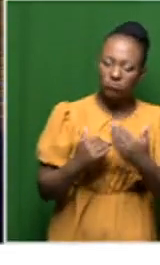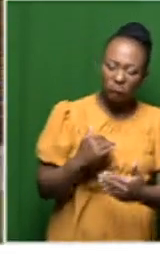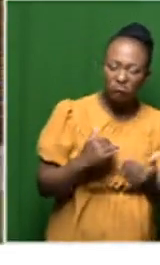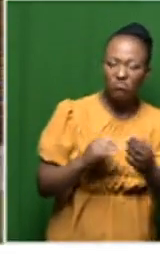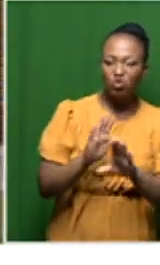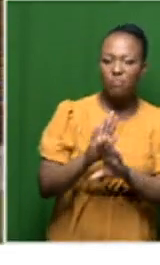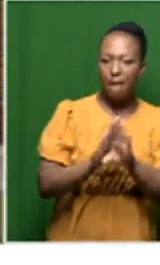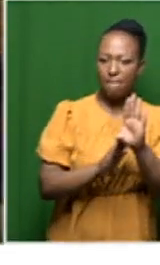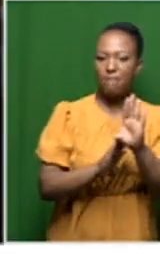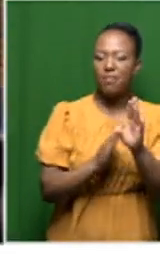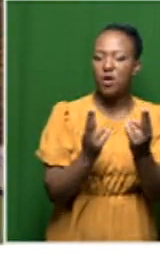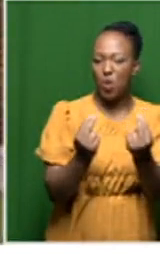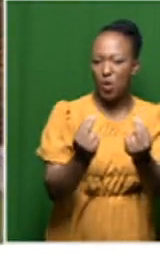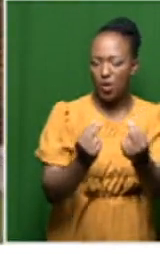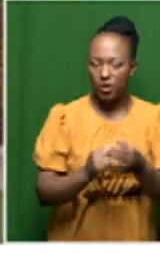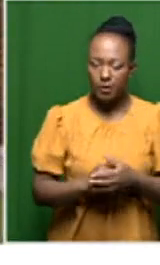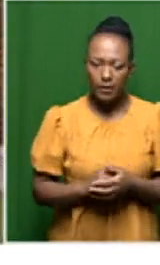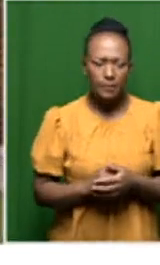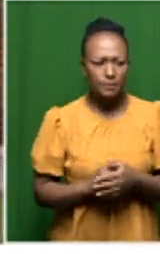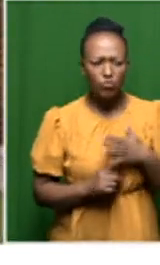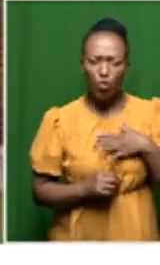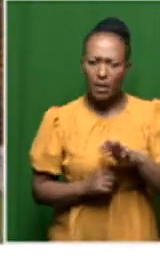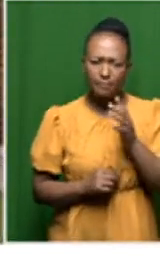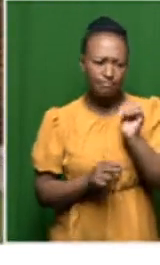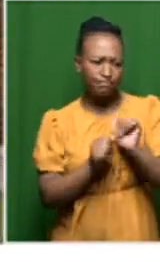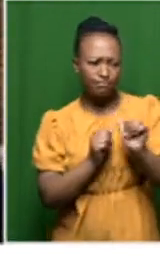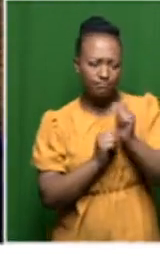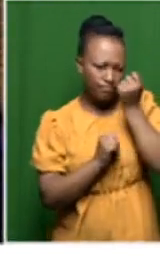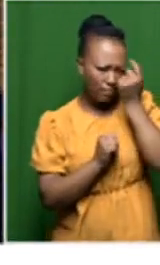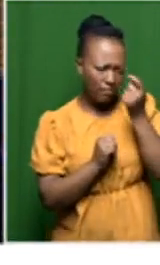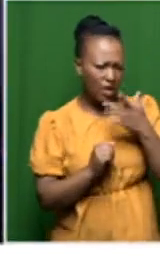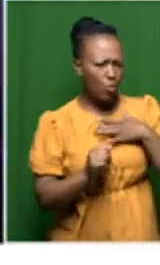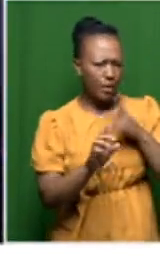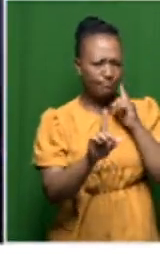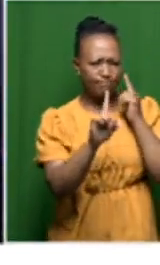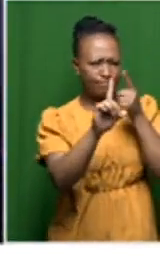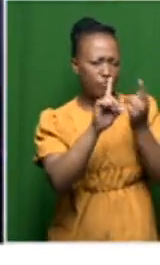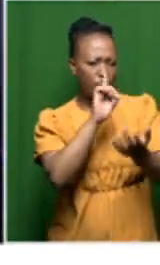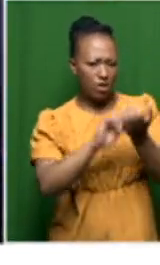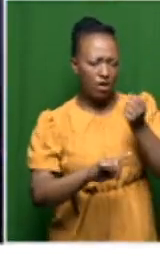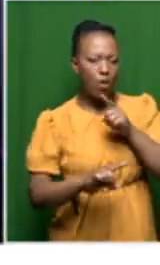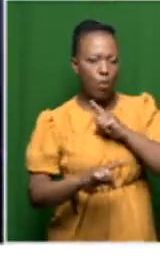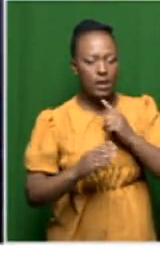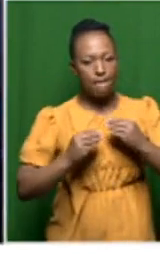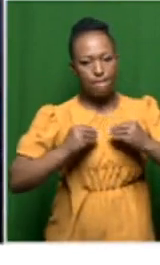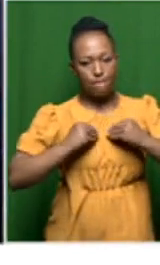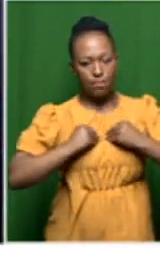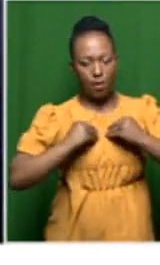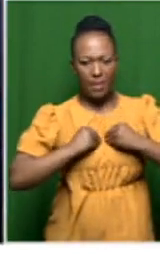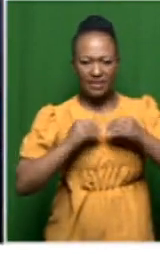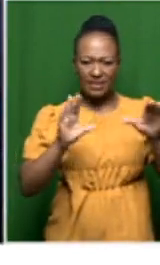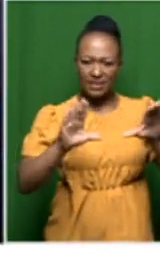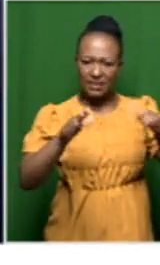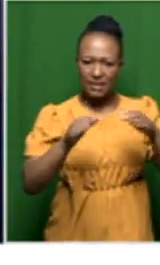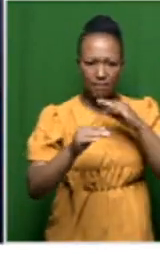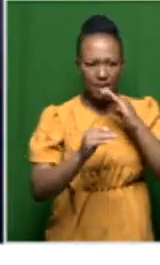province. So let's get a better understanding of what exactly you would like to achieve. So yes, we identify a property sector. Are we looking at building?